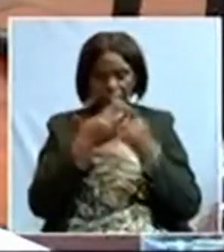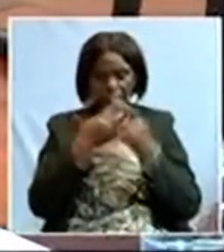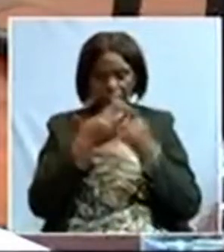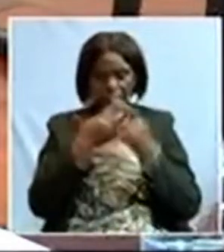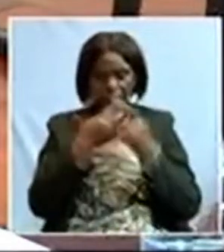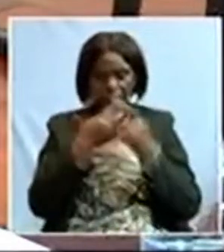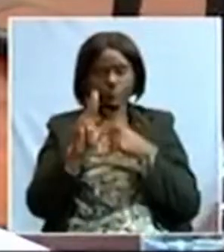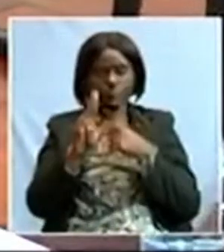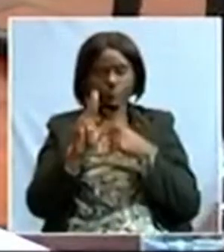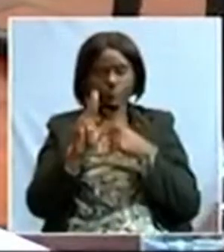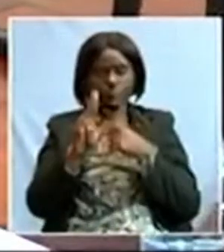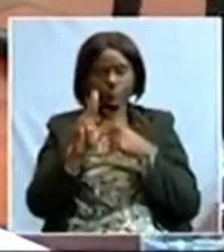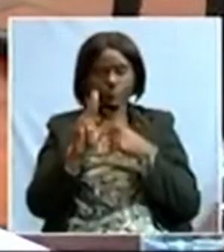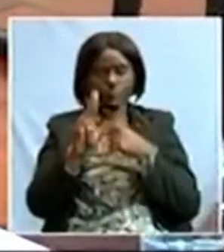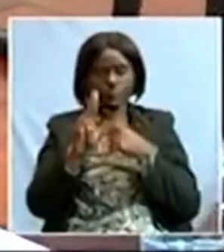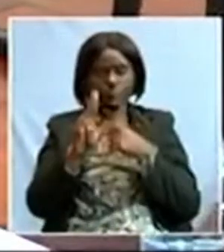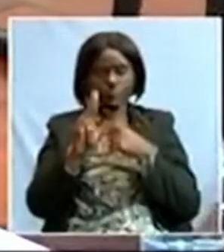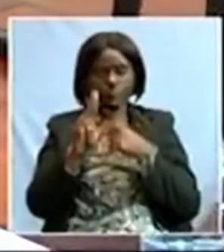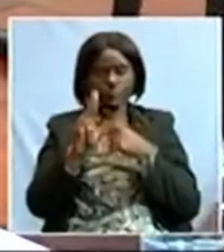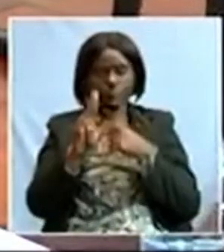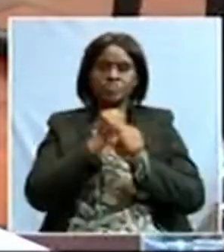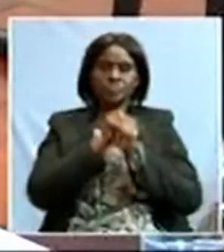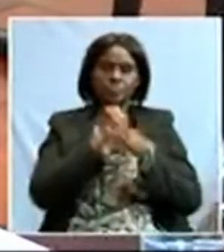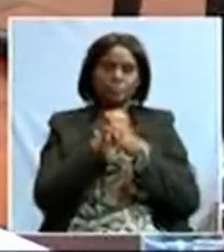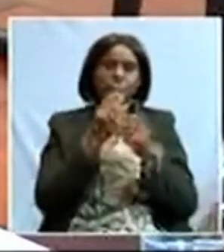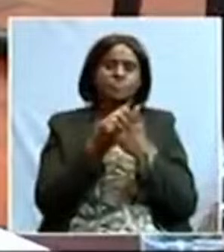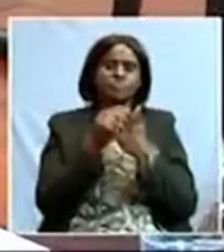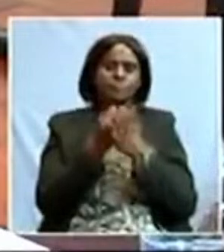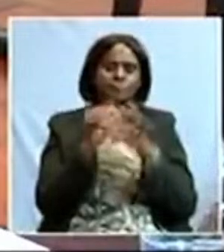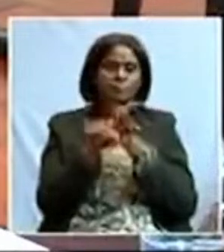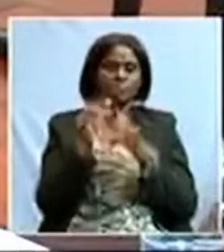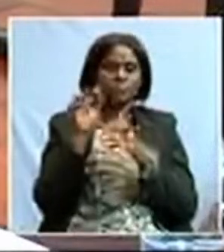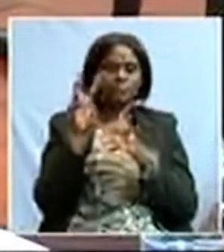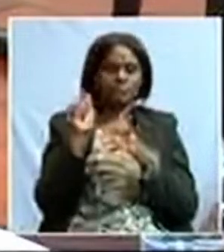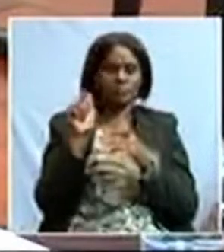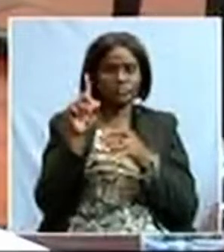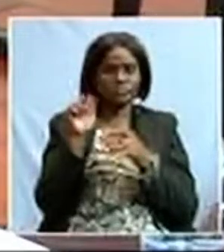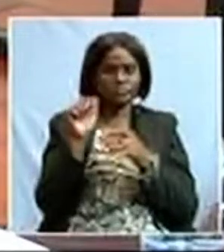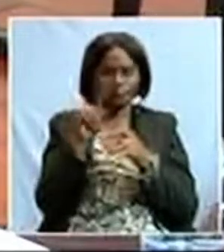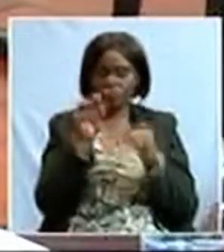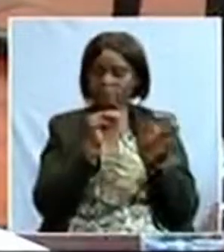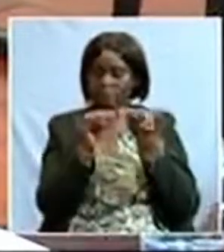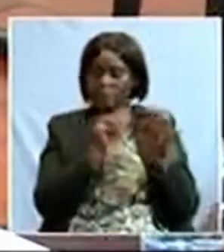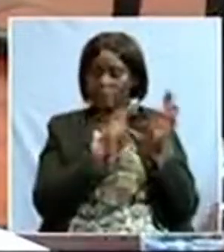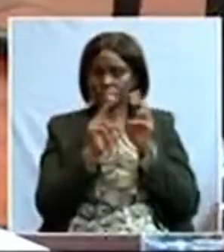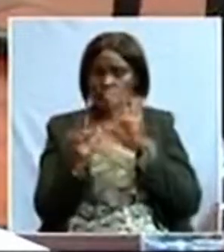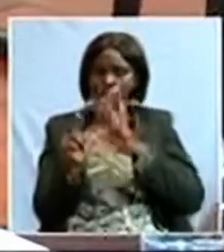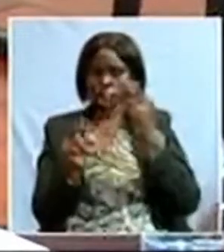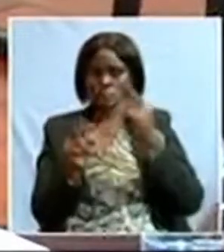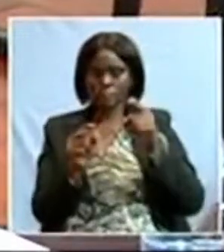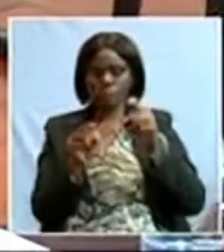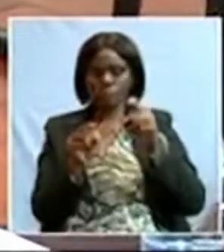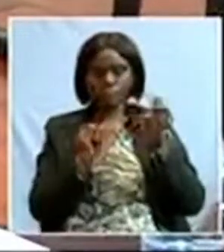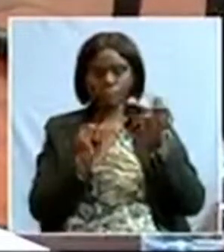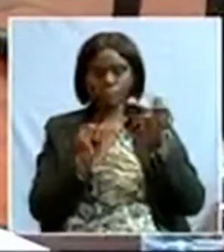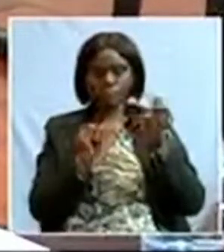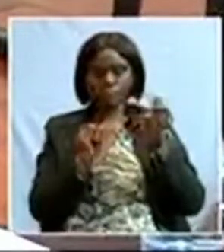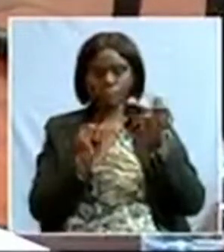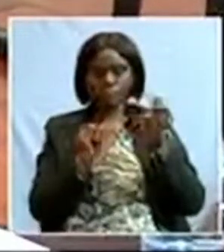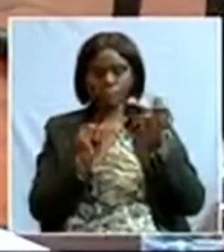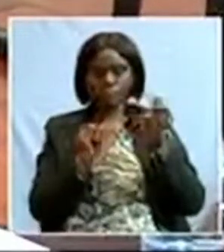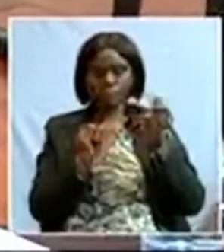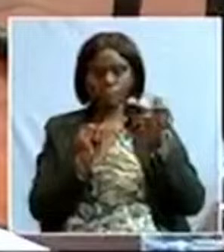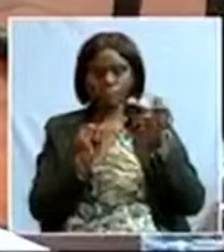use 5% of locally generated funds on wards. Management response. Management acknowledges